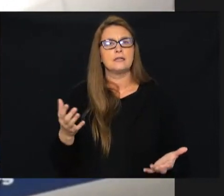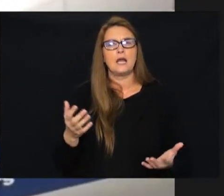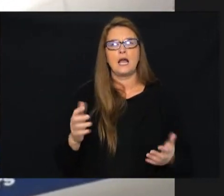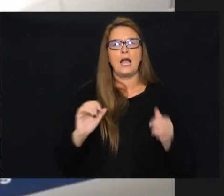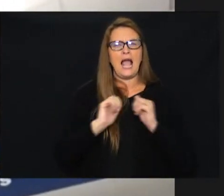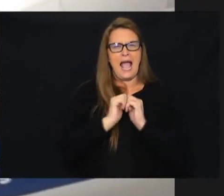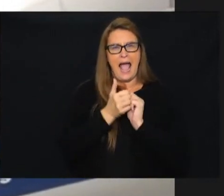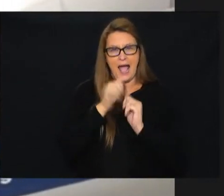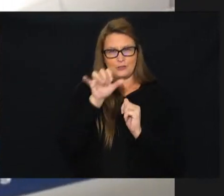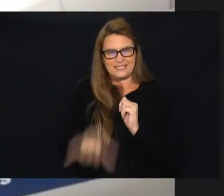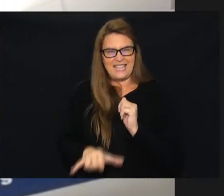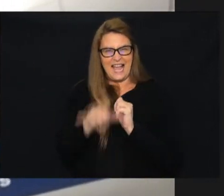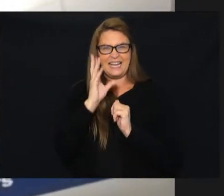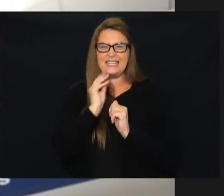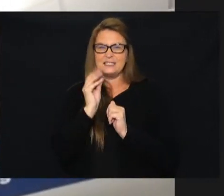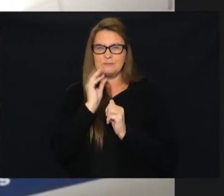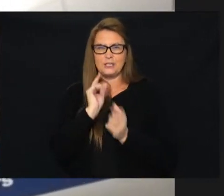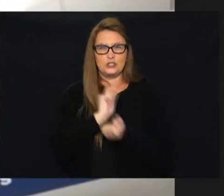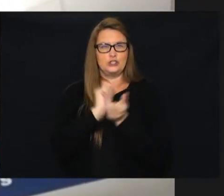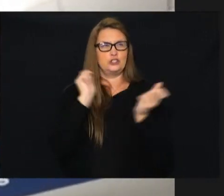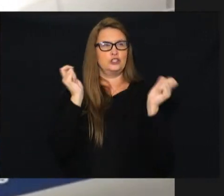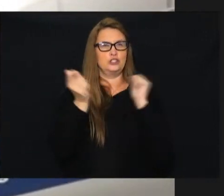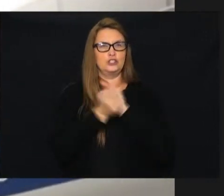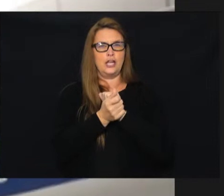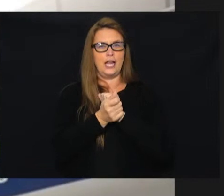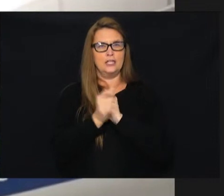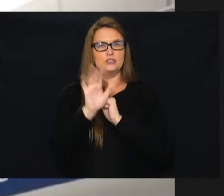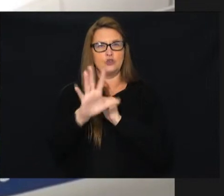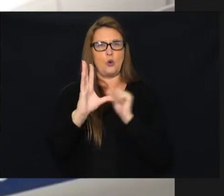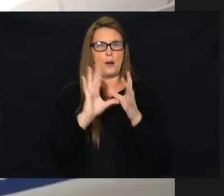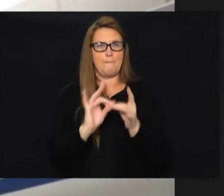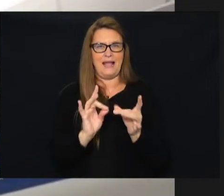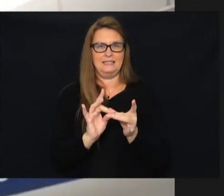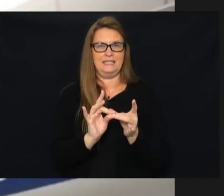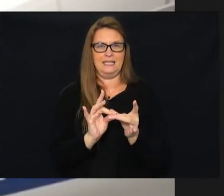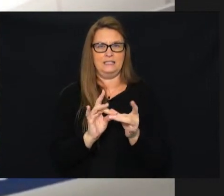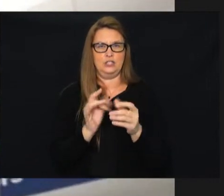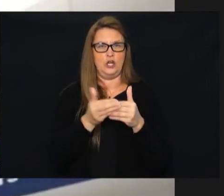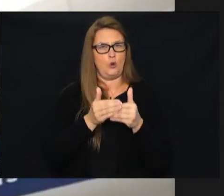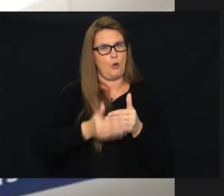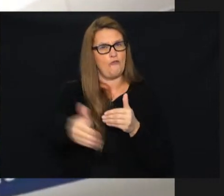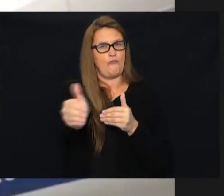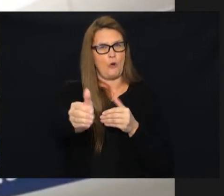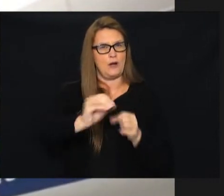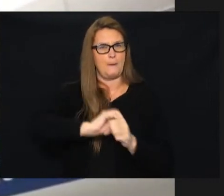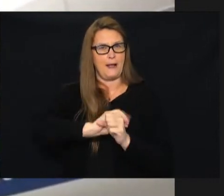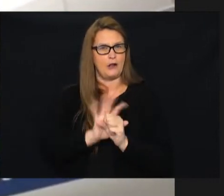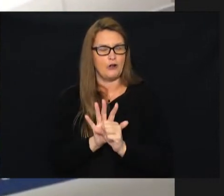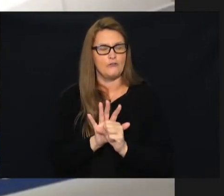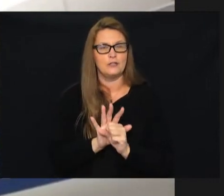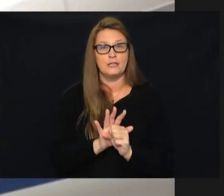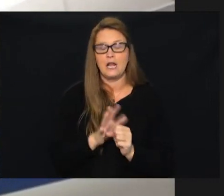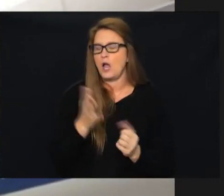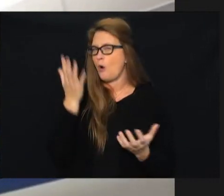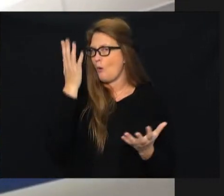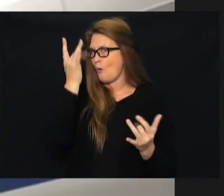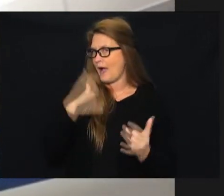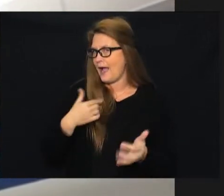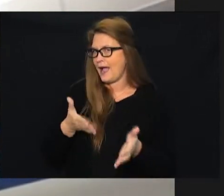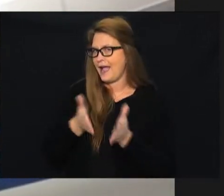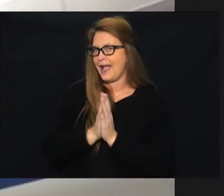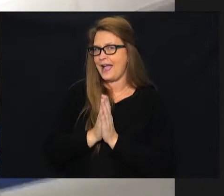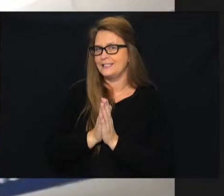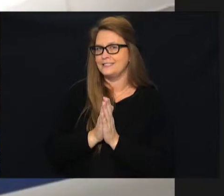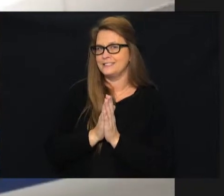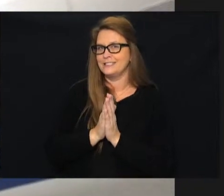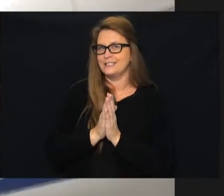profound experience change the way you deliver your message about COVID going forward? I ask that in particular because every time you